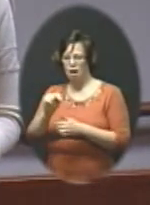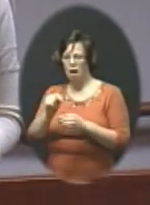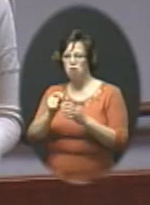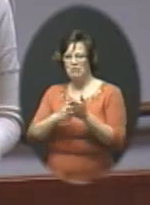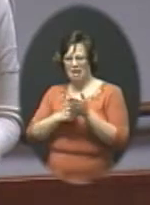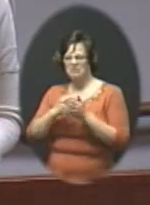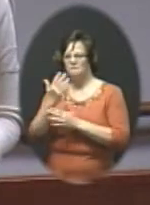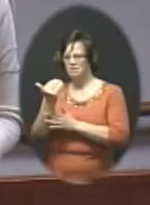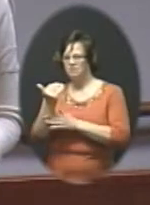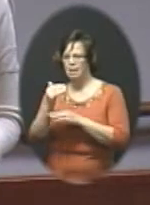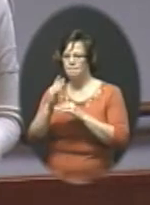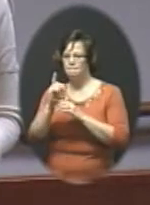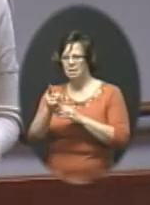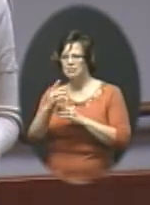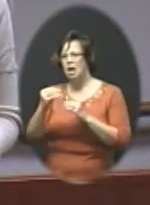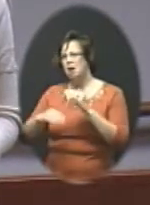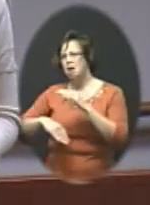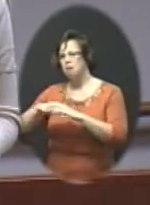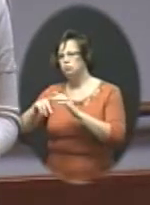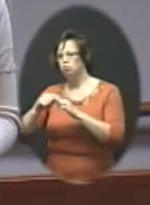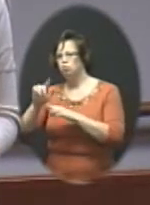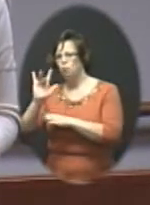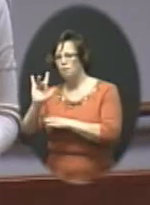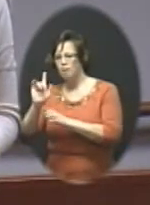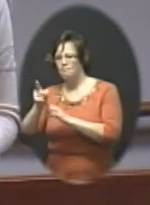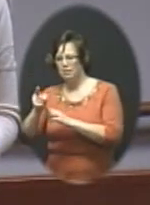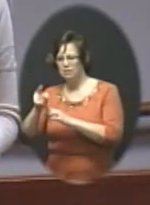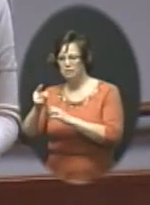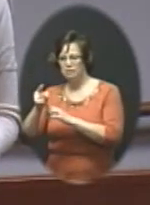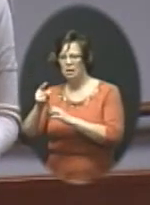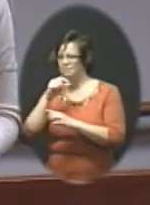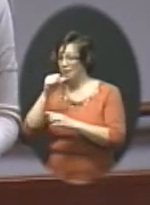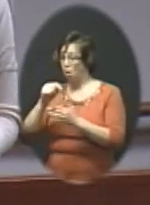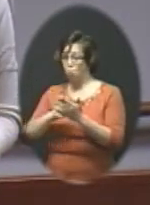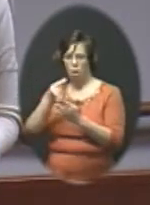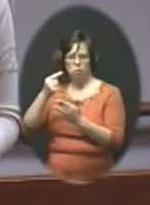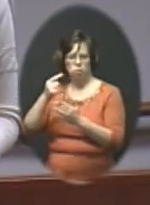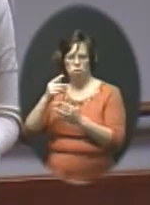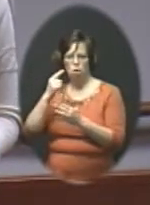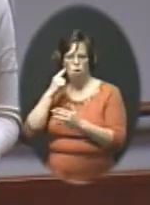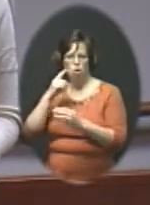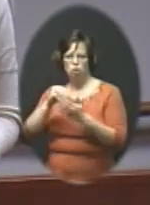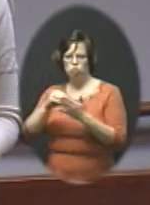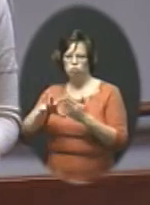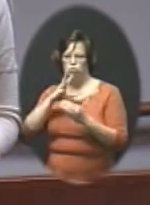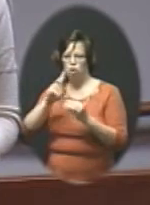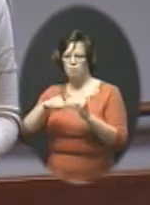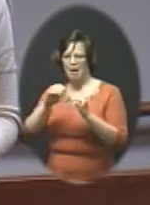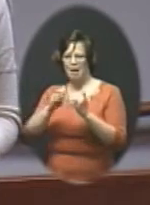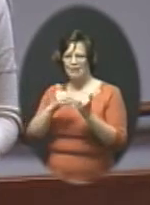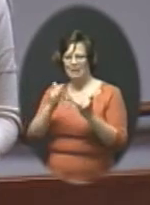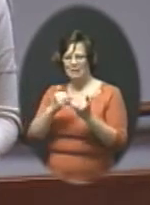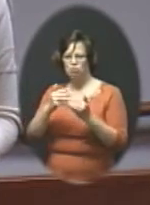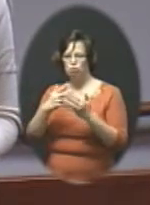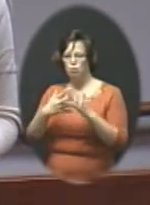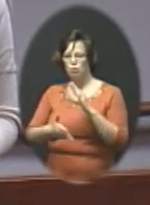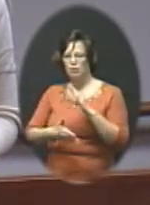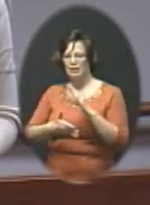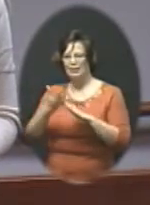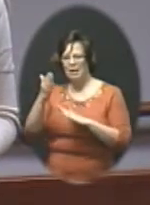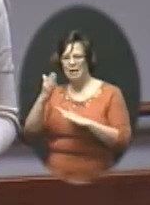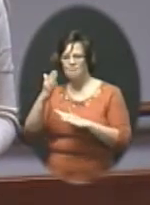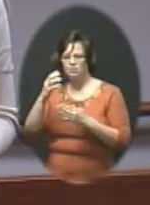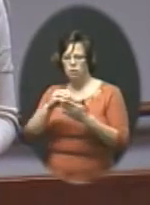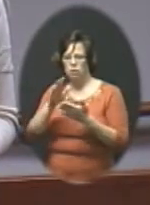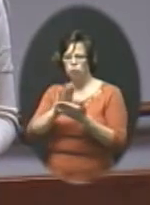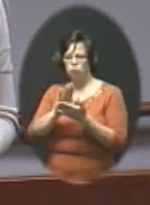15 minutes and has taken upwards of 25 in the past. I've not once heard a student talk about how easy it is for them to get out of the school parking lot each day,